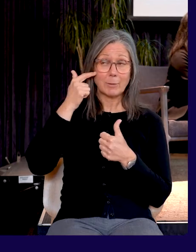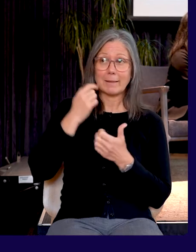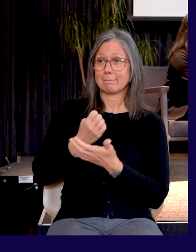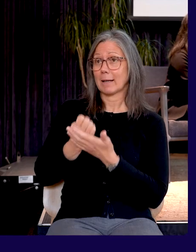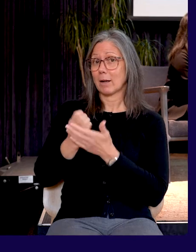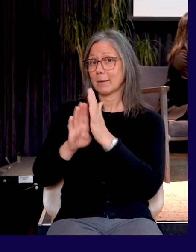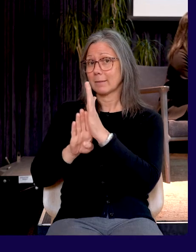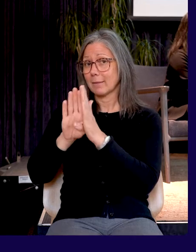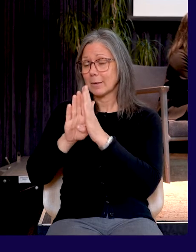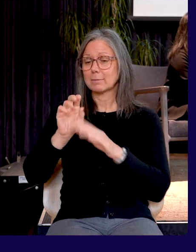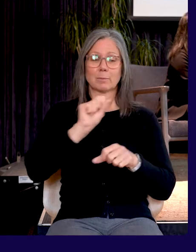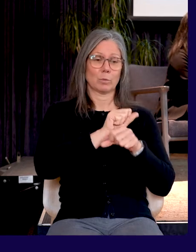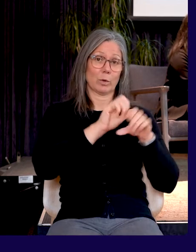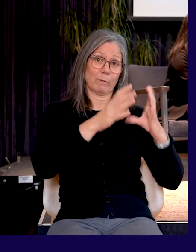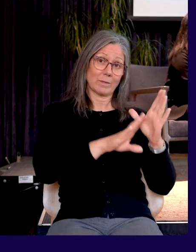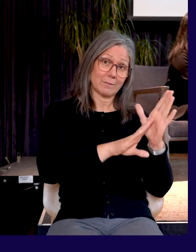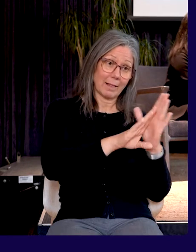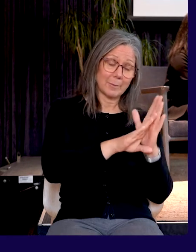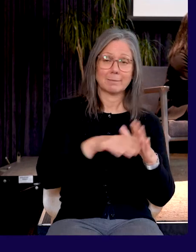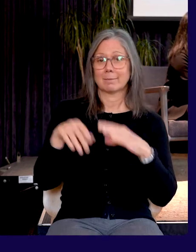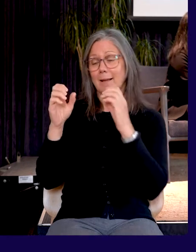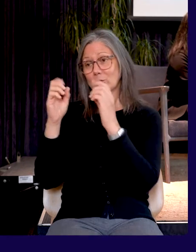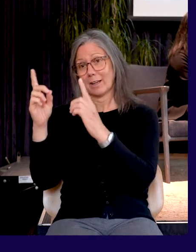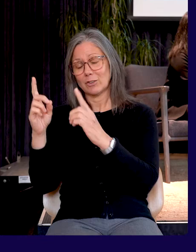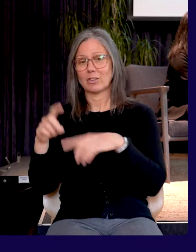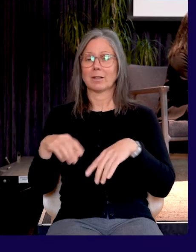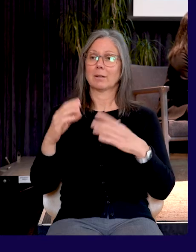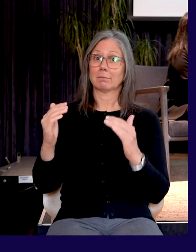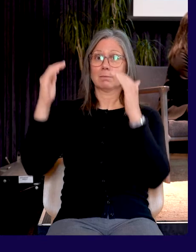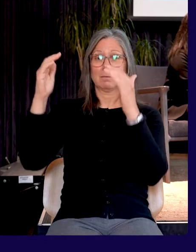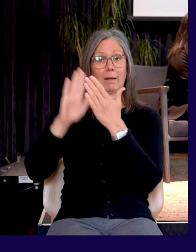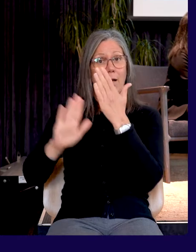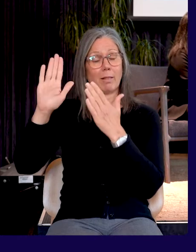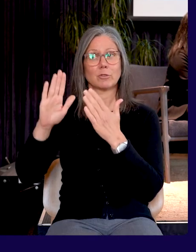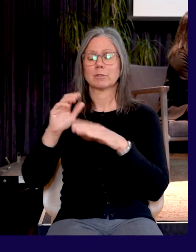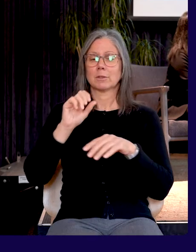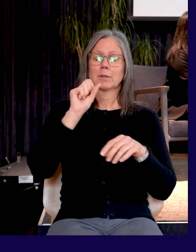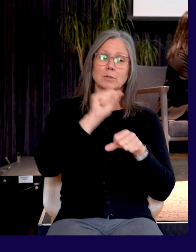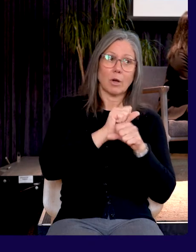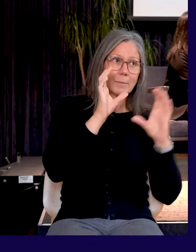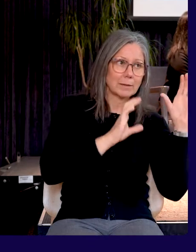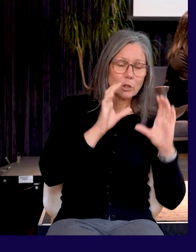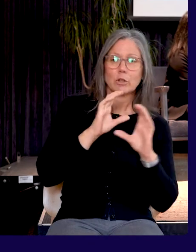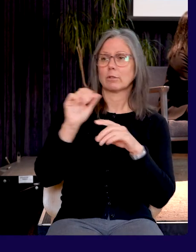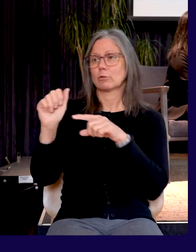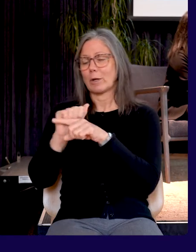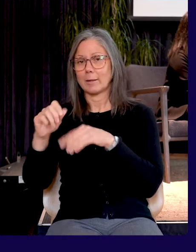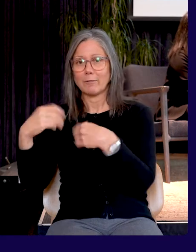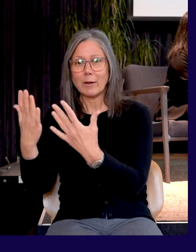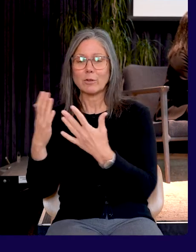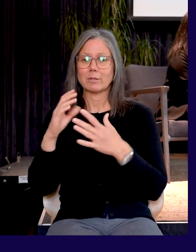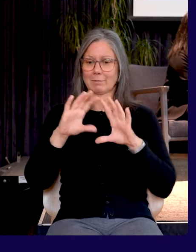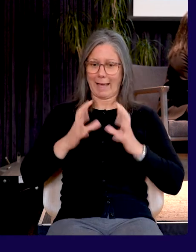economic development, it's workforce development, it's education, higher education, job seekers, training providers, staffing agencies.